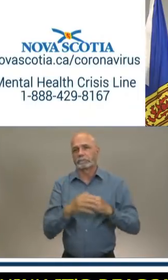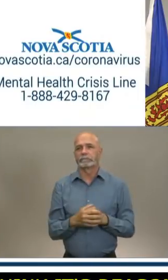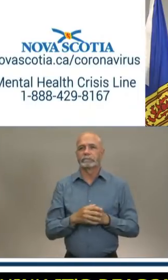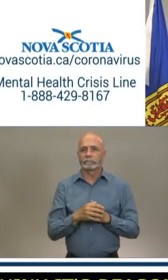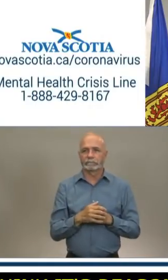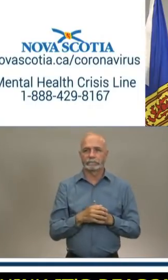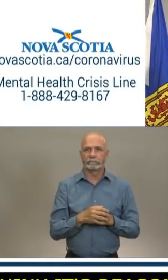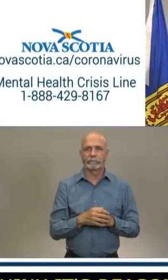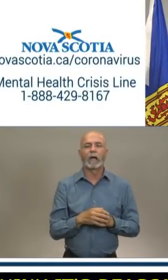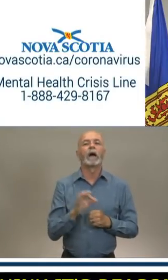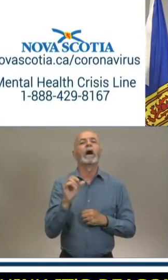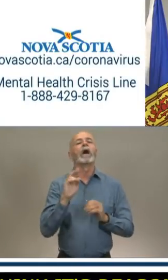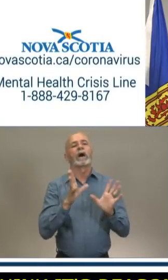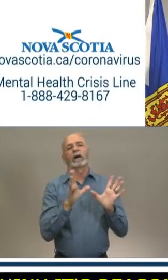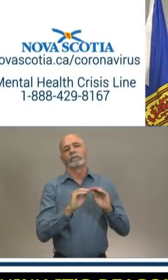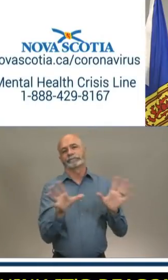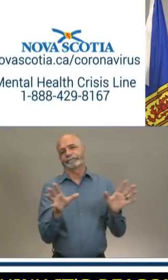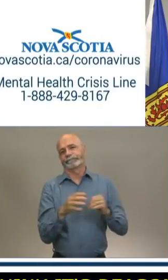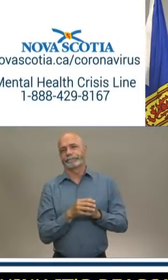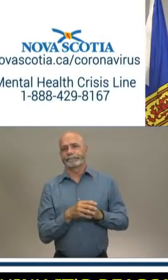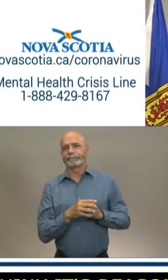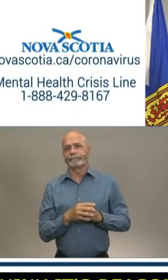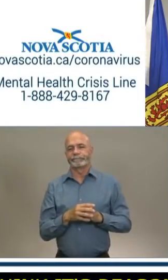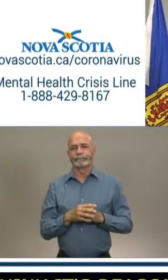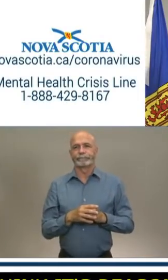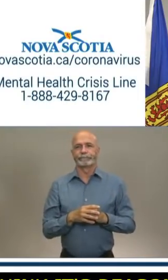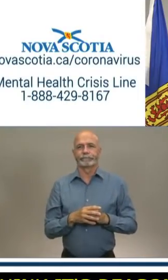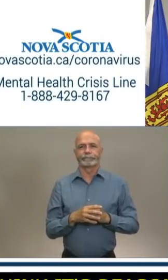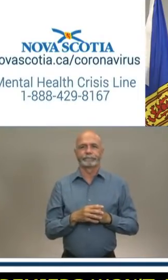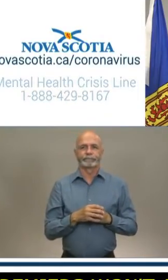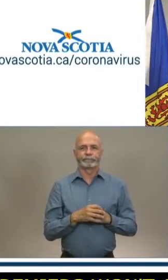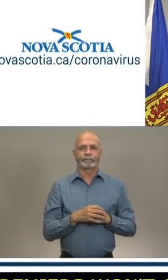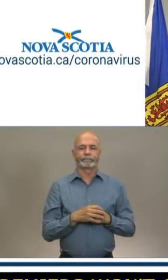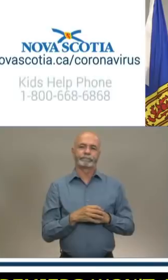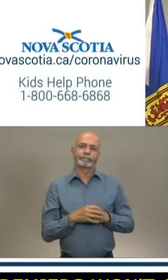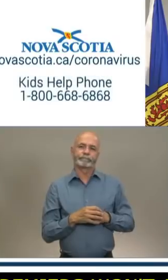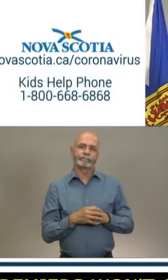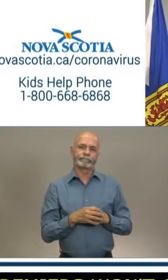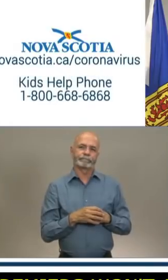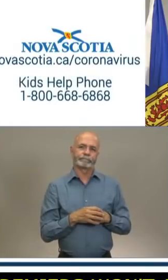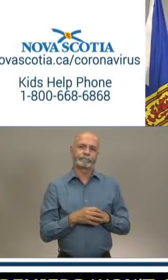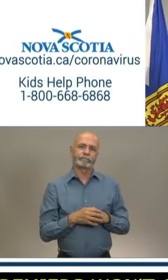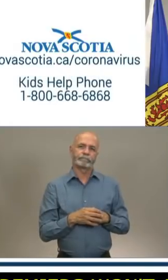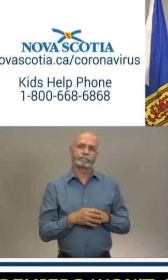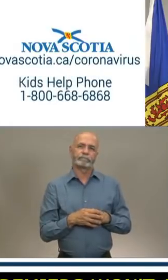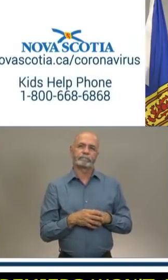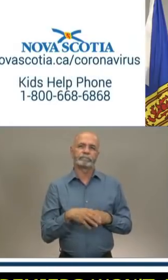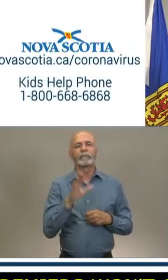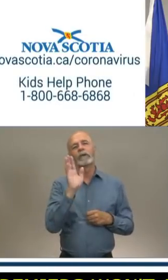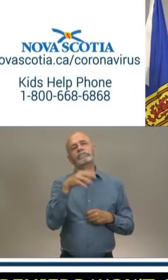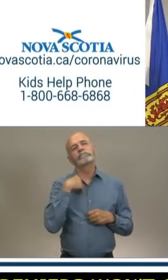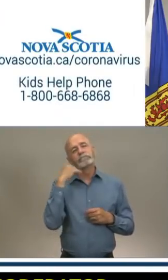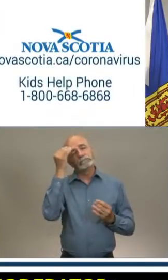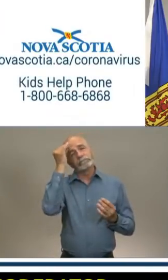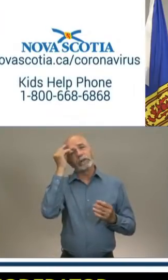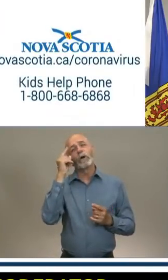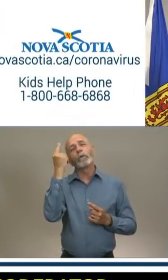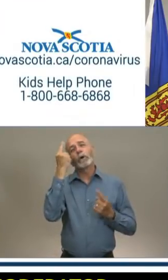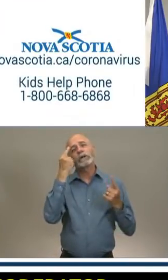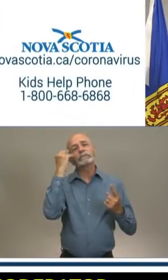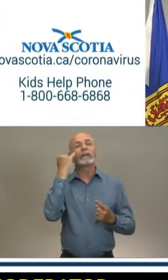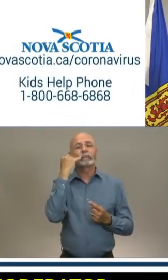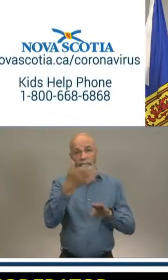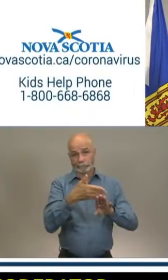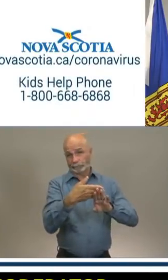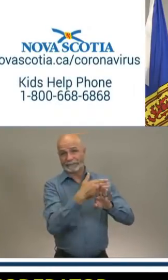I'm wondering if you think that perhaps if you had been able to get in contact and have that conversation earlier on, do you think that would have avoided